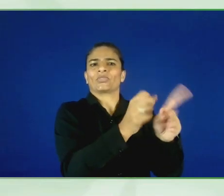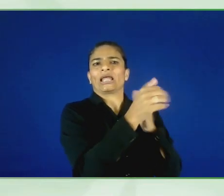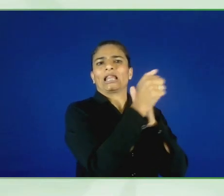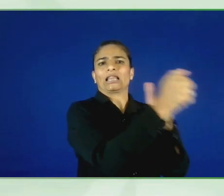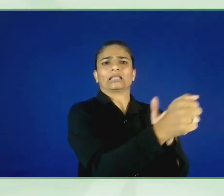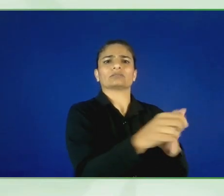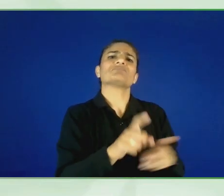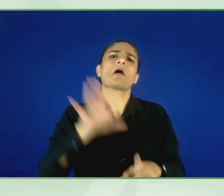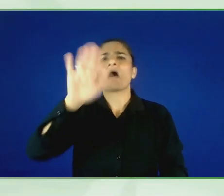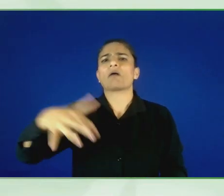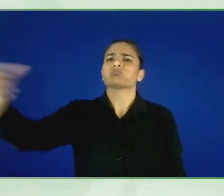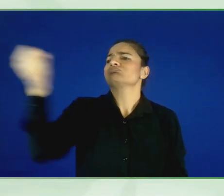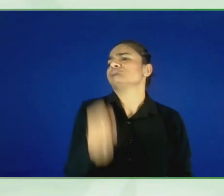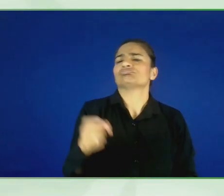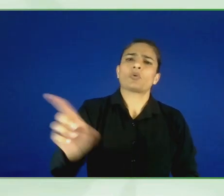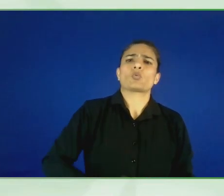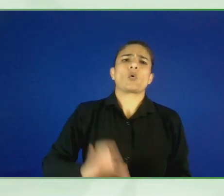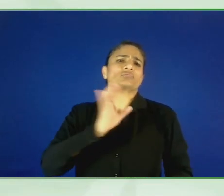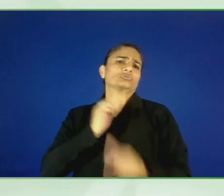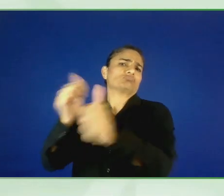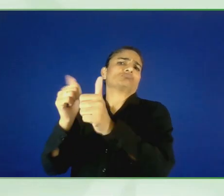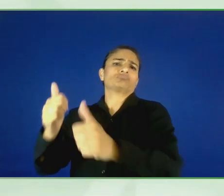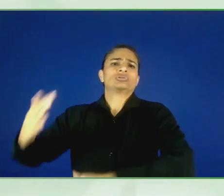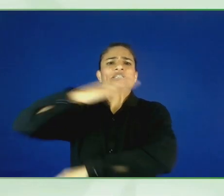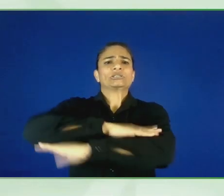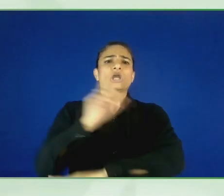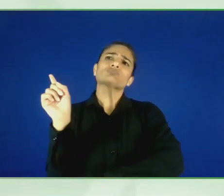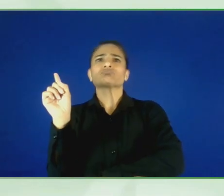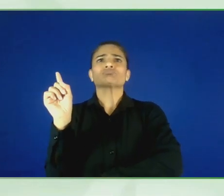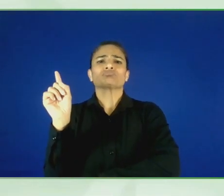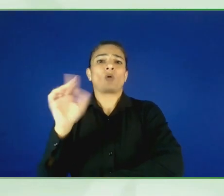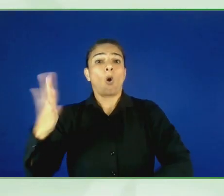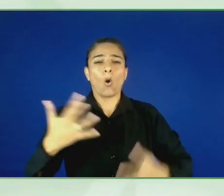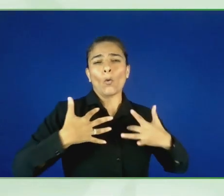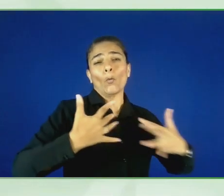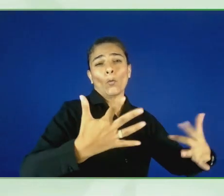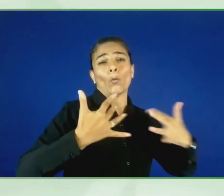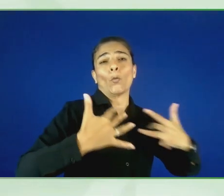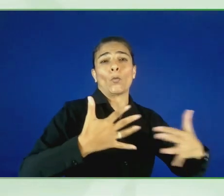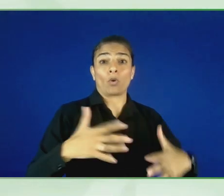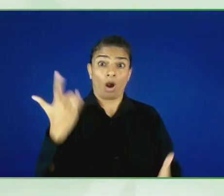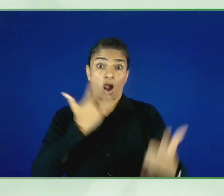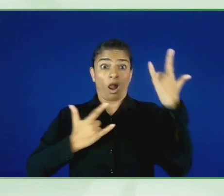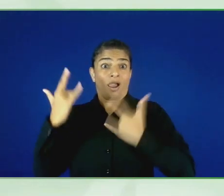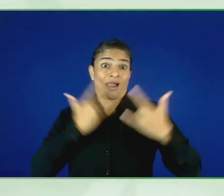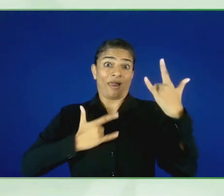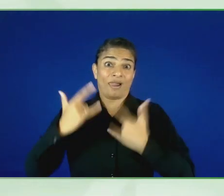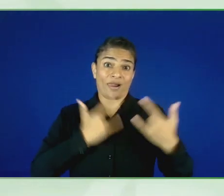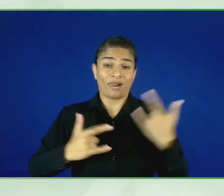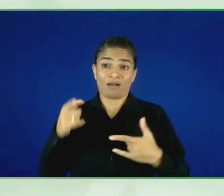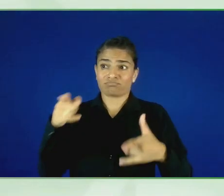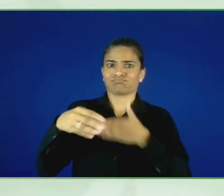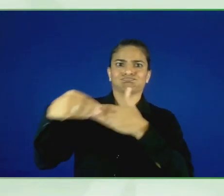narcissistic people that lead our companies into the future. No, in my and our opinion, it's the humble ones. It's the people who